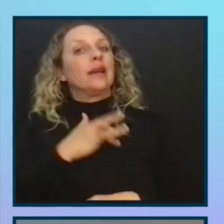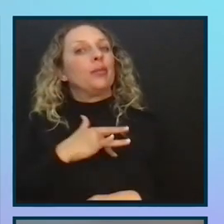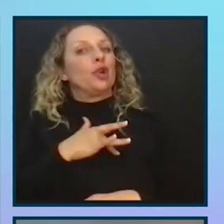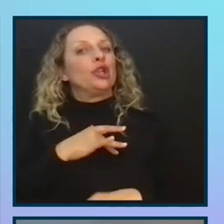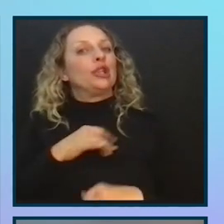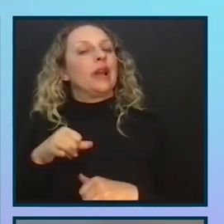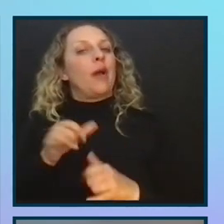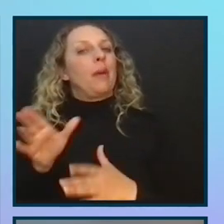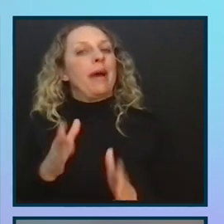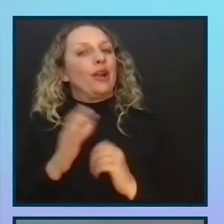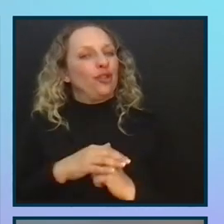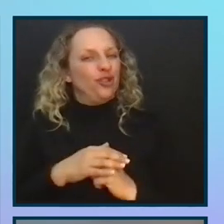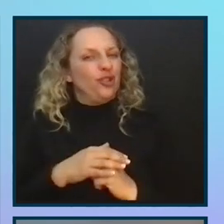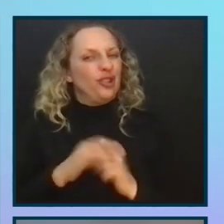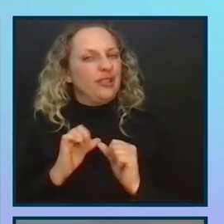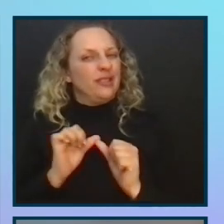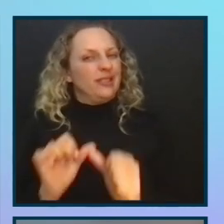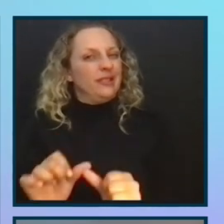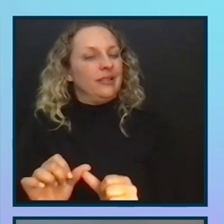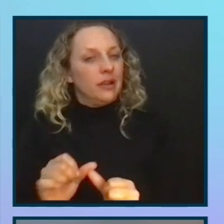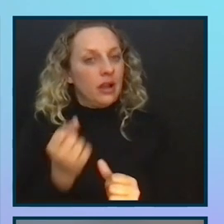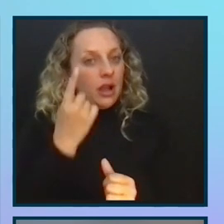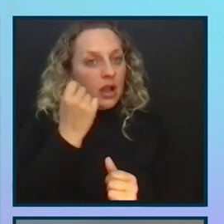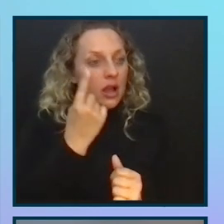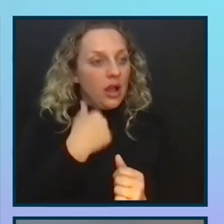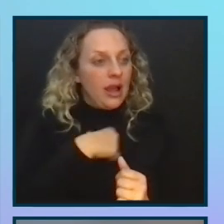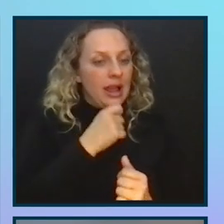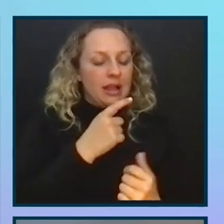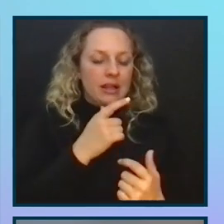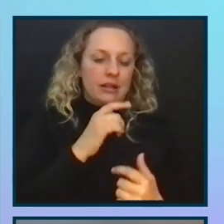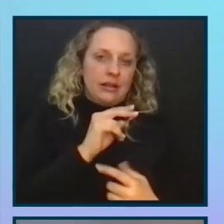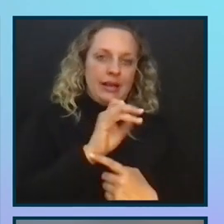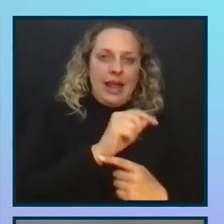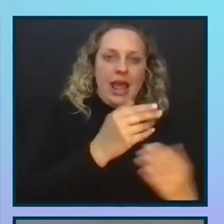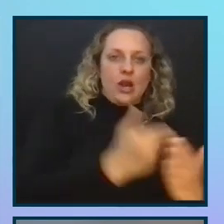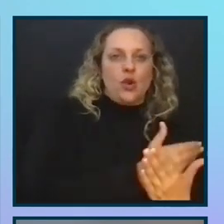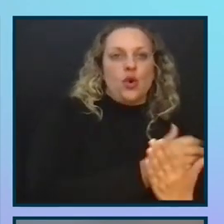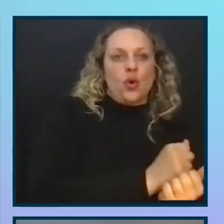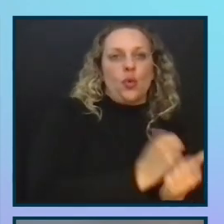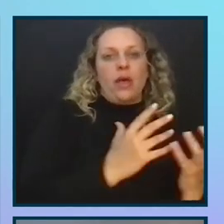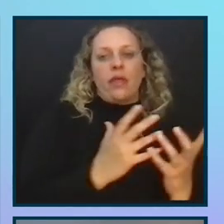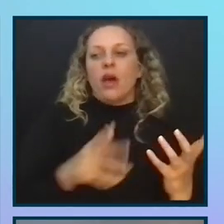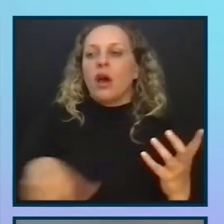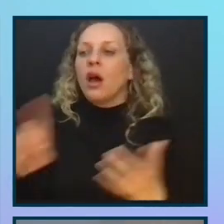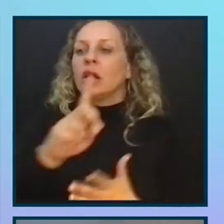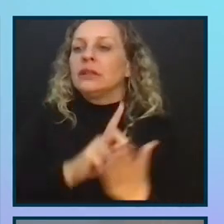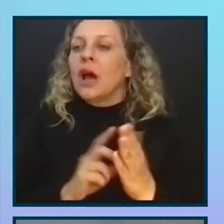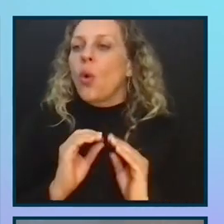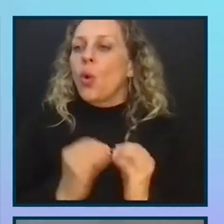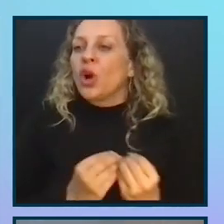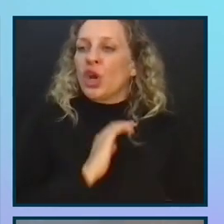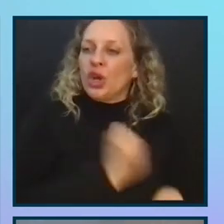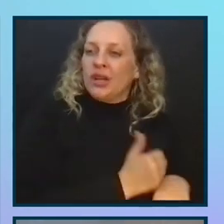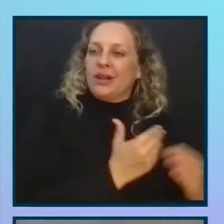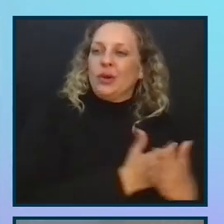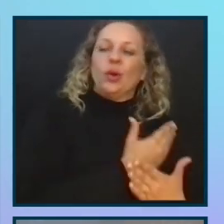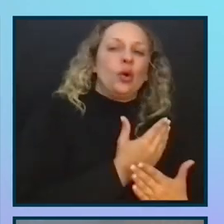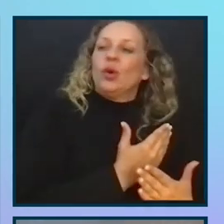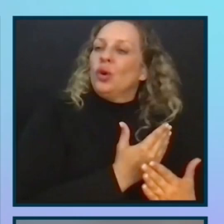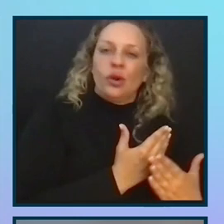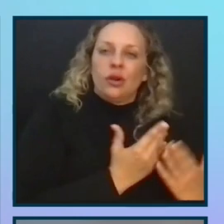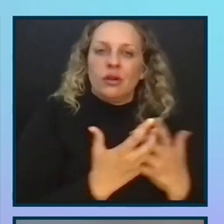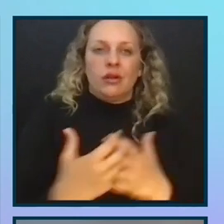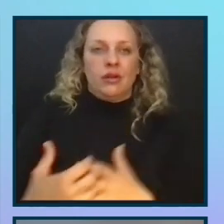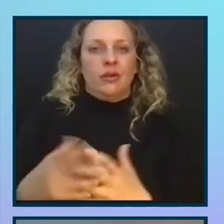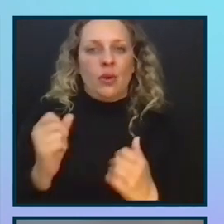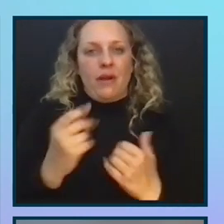common patterns. So by not creating something net new without collaborating within the design organization, it's best to deliver